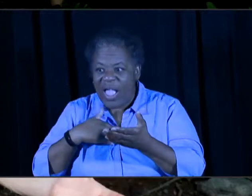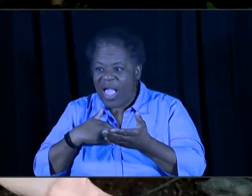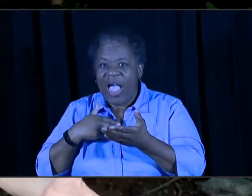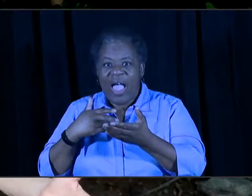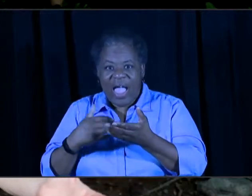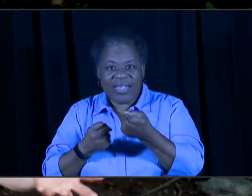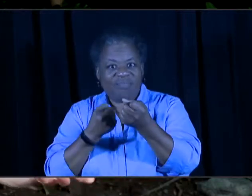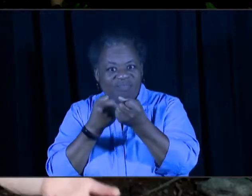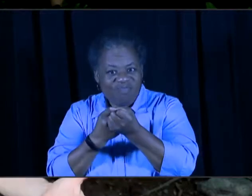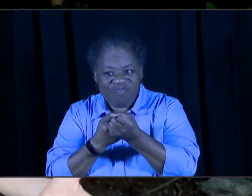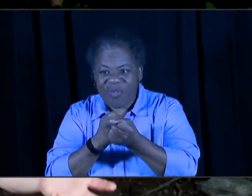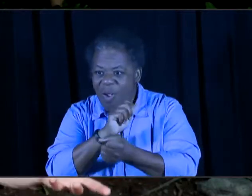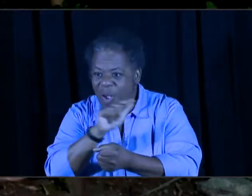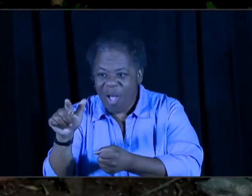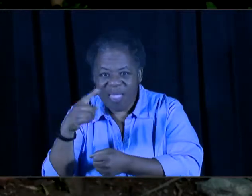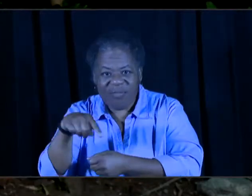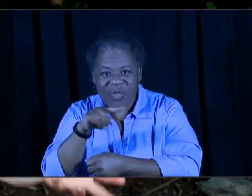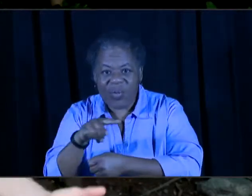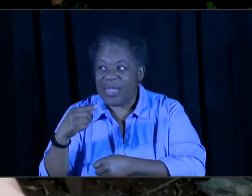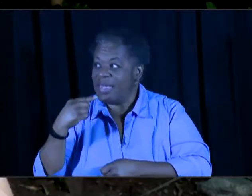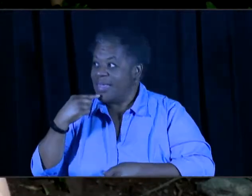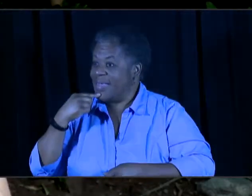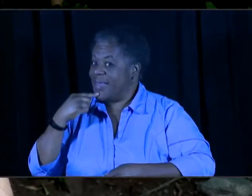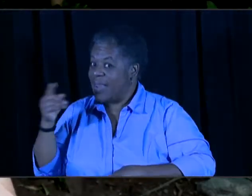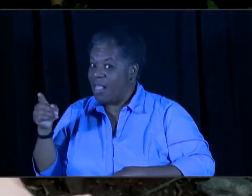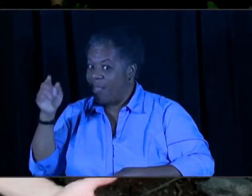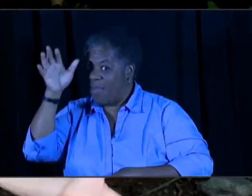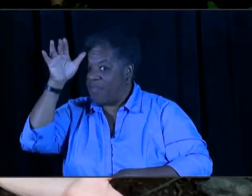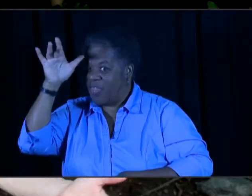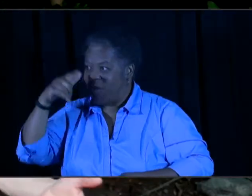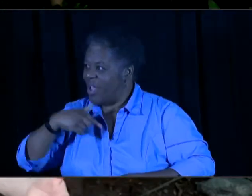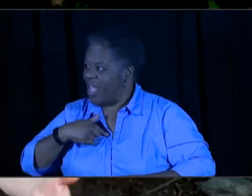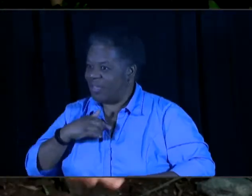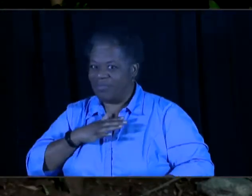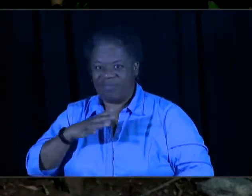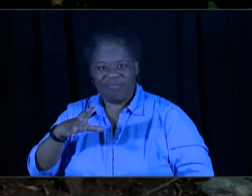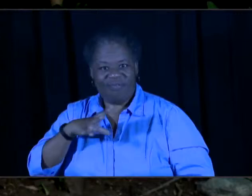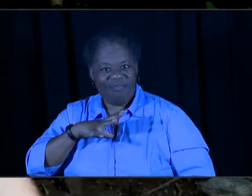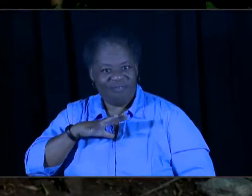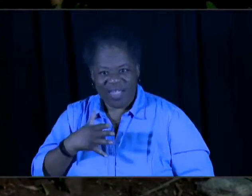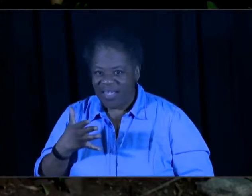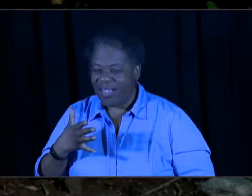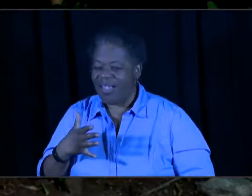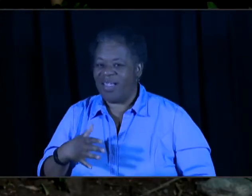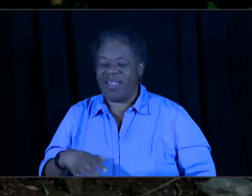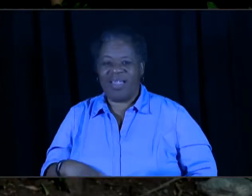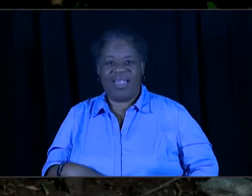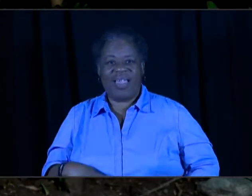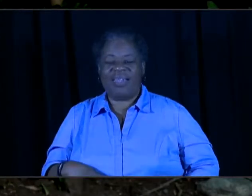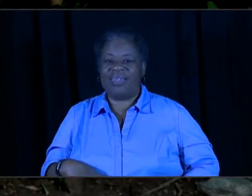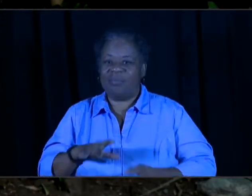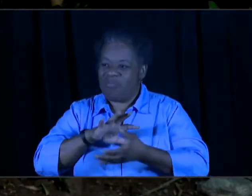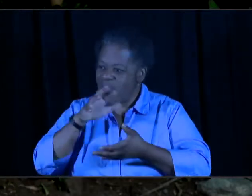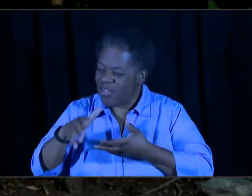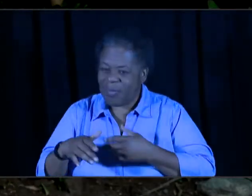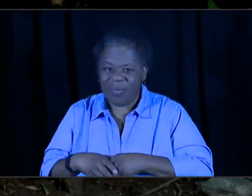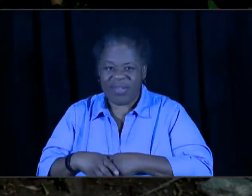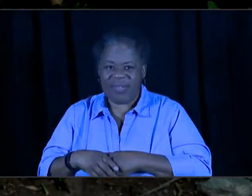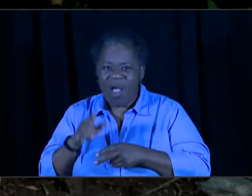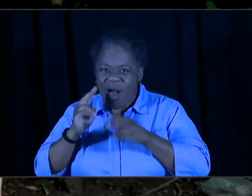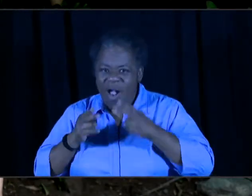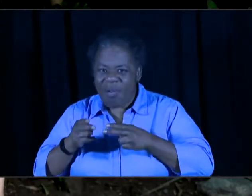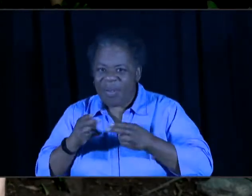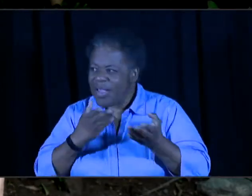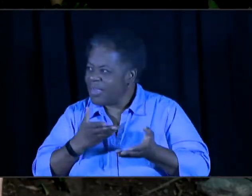you. Tell my father that I am well and prosperous. Hurry and bring him here." And